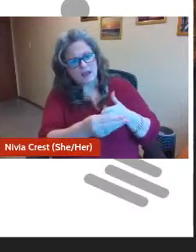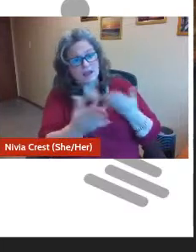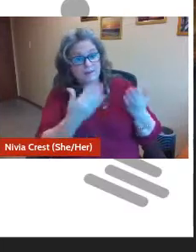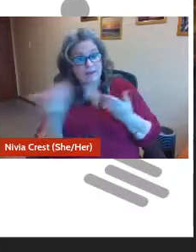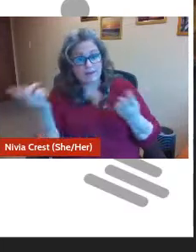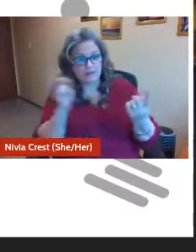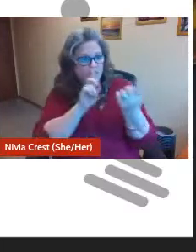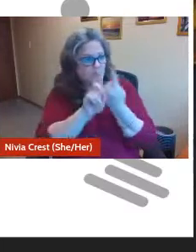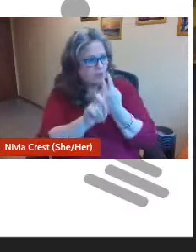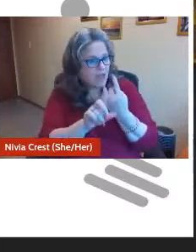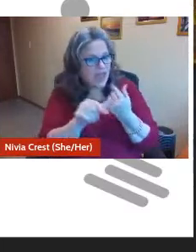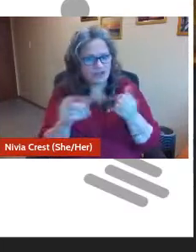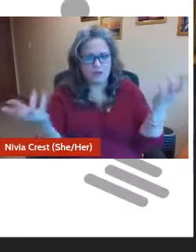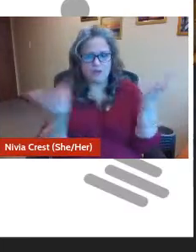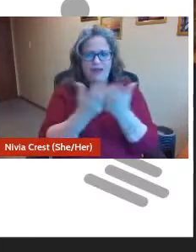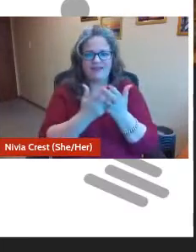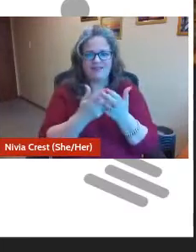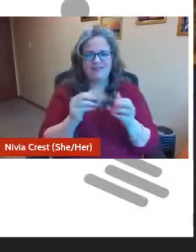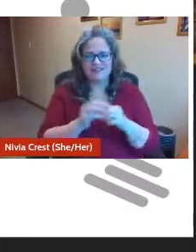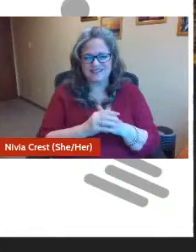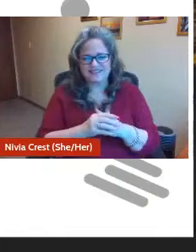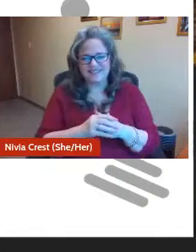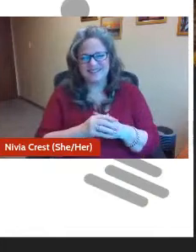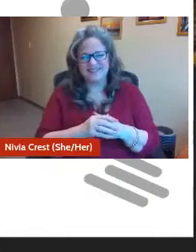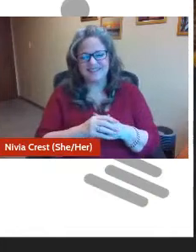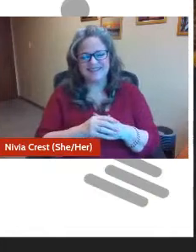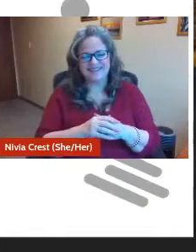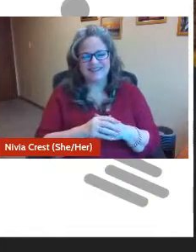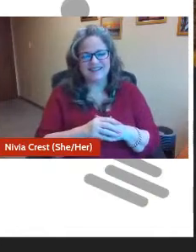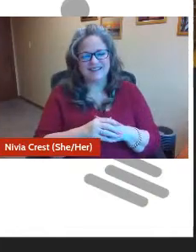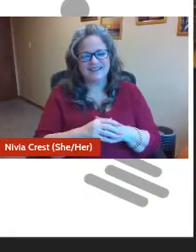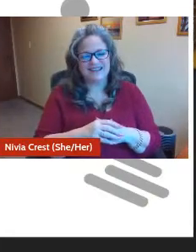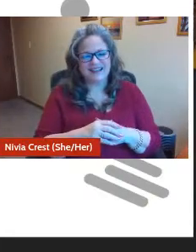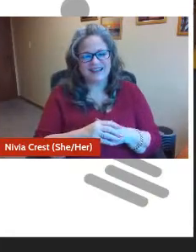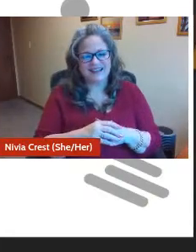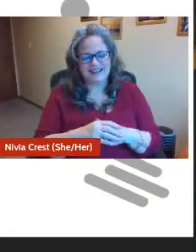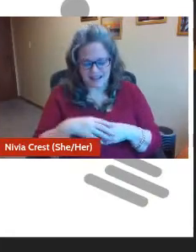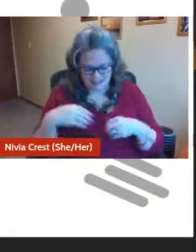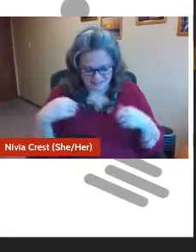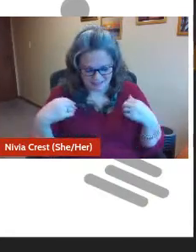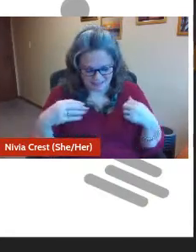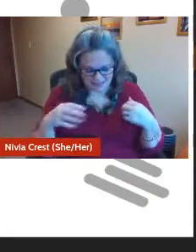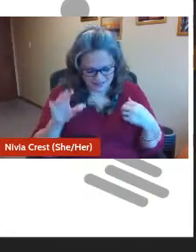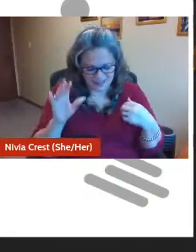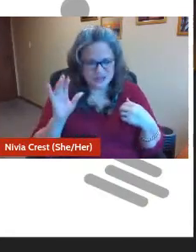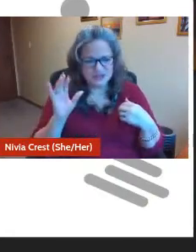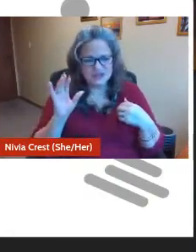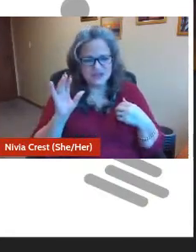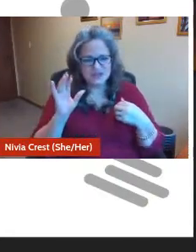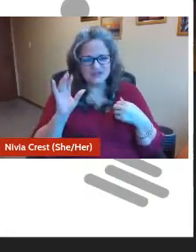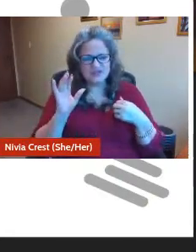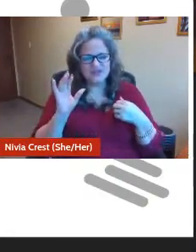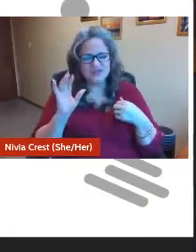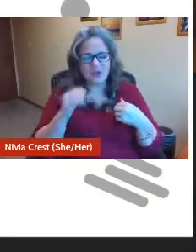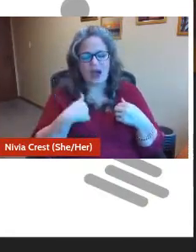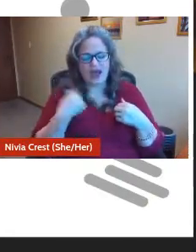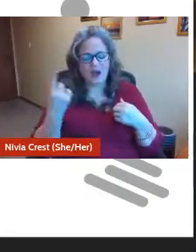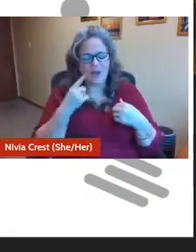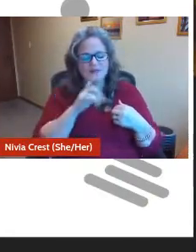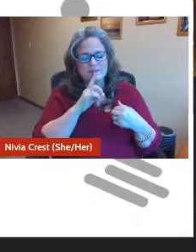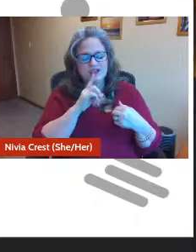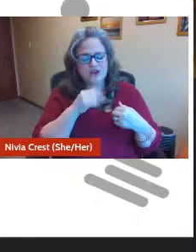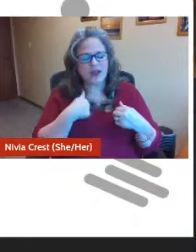they y'all are matching. Mm-hmm. So I always been like, I ain't wanting, so that pushed me further into making sure I had my clothes